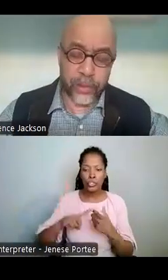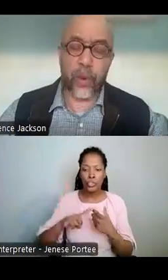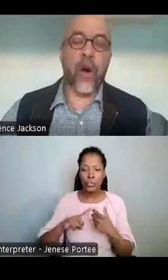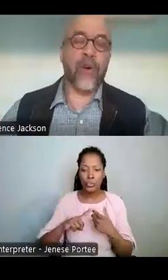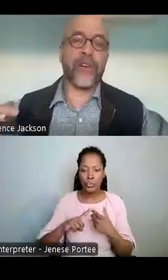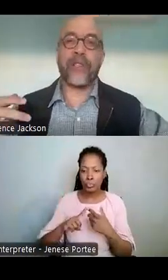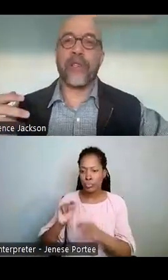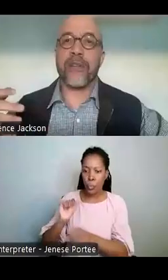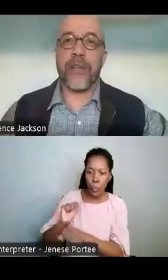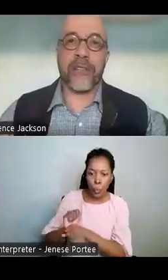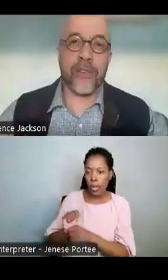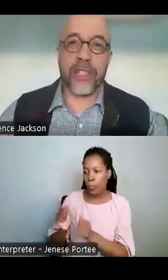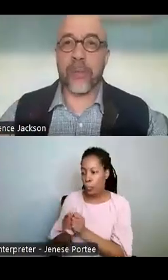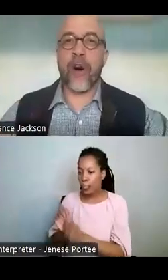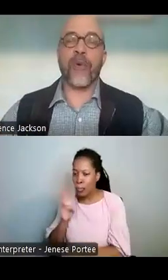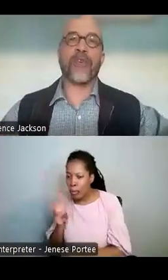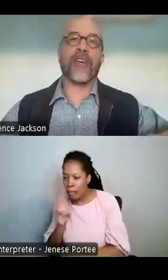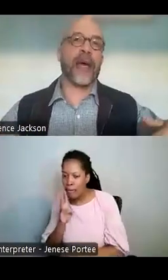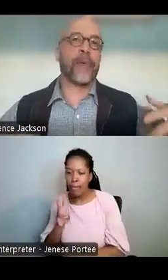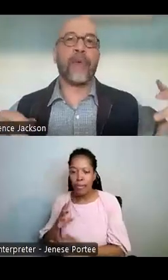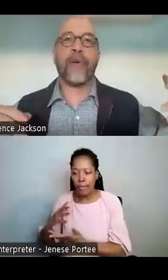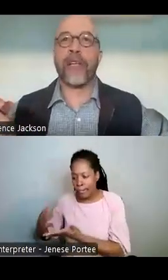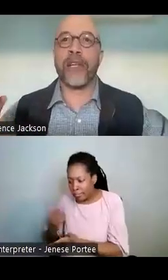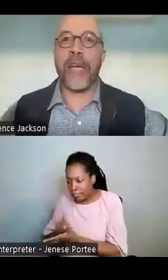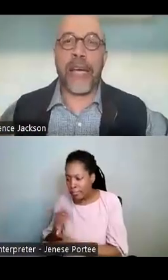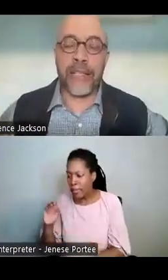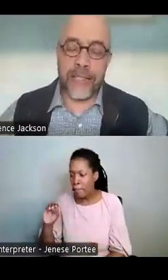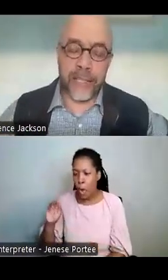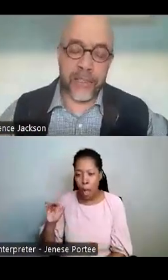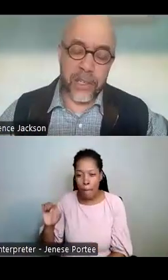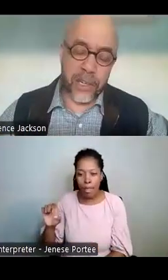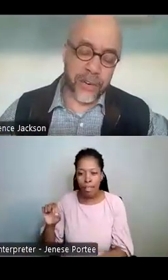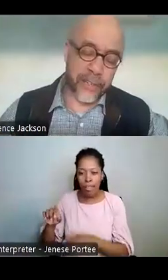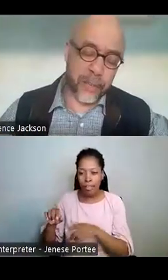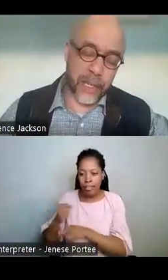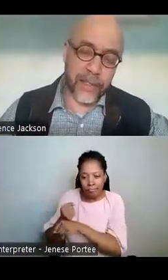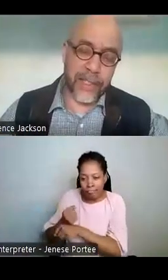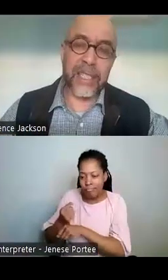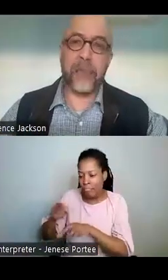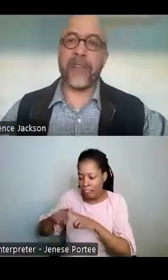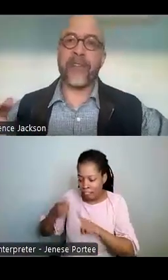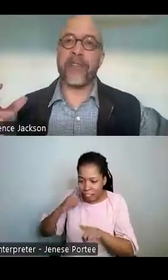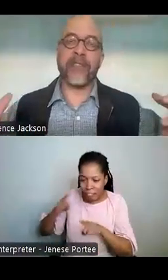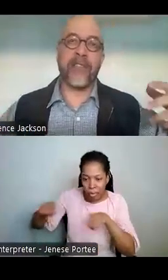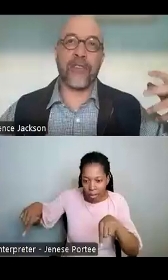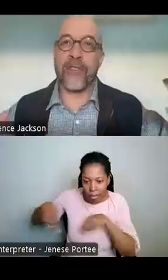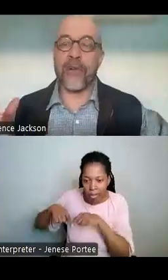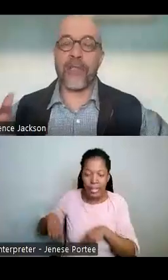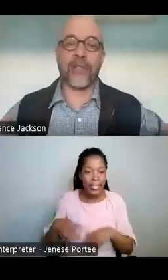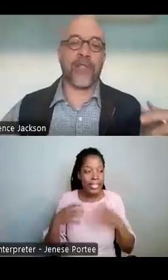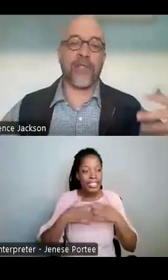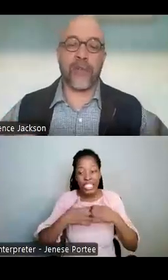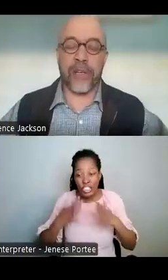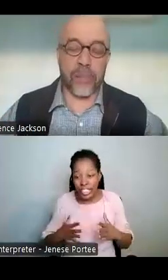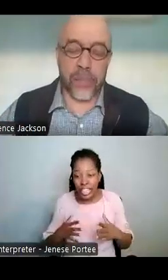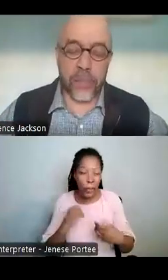work in the quarries, and get the marble for the capital. And he's an engineer, and he's making these steam engines, and so he's always